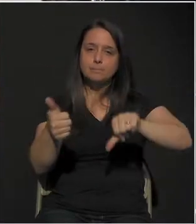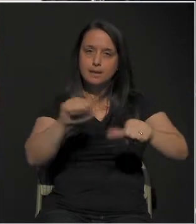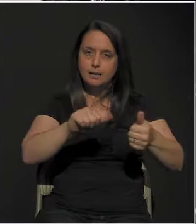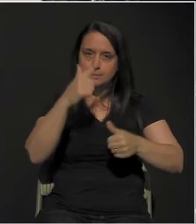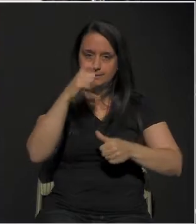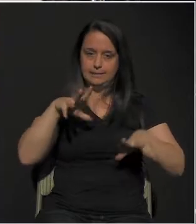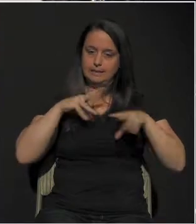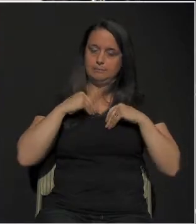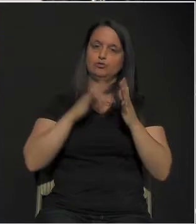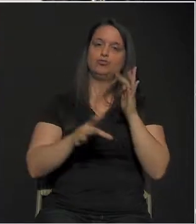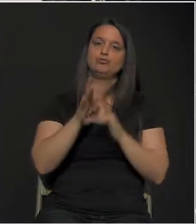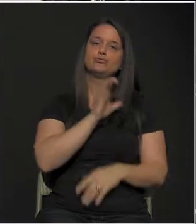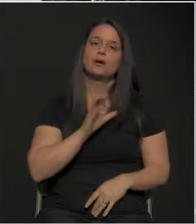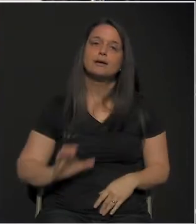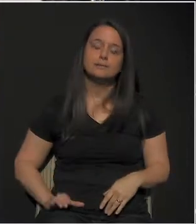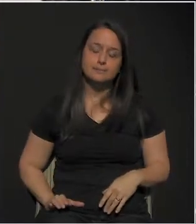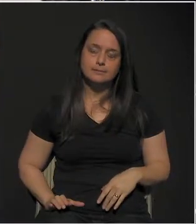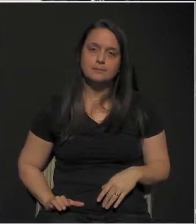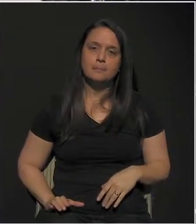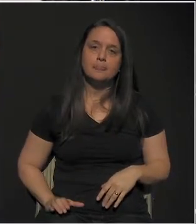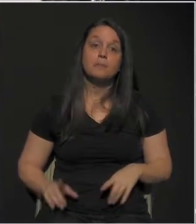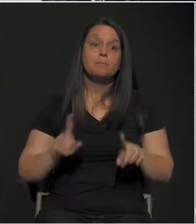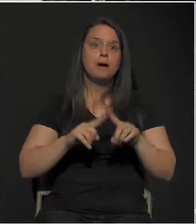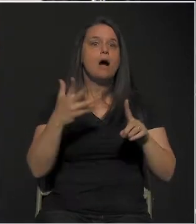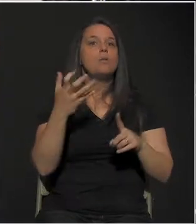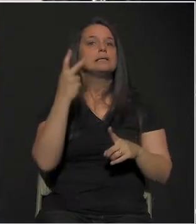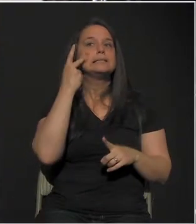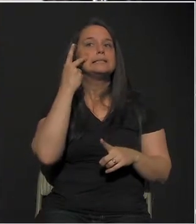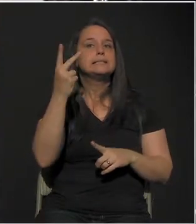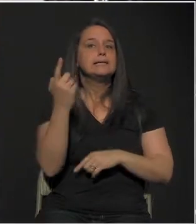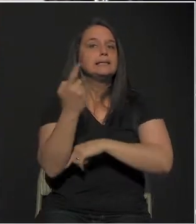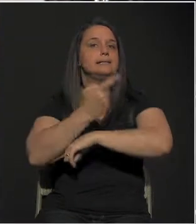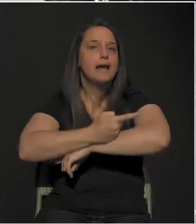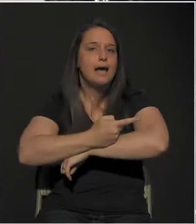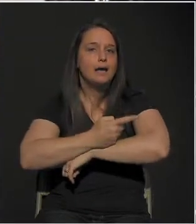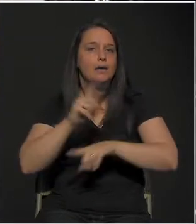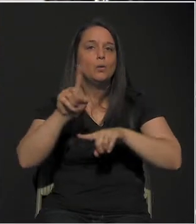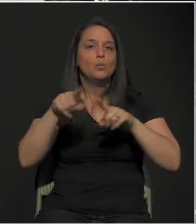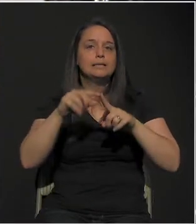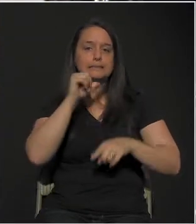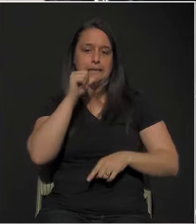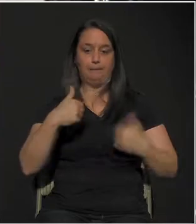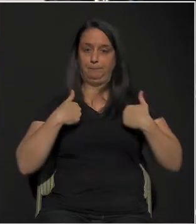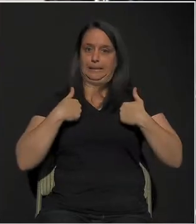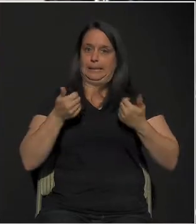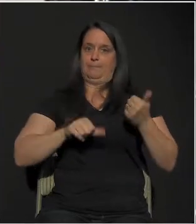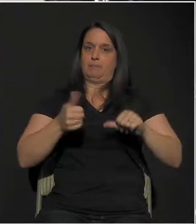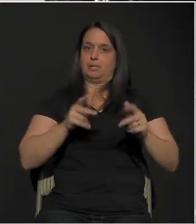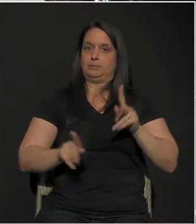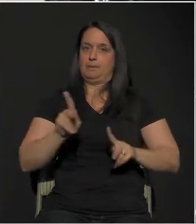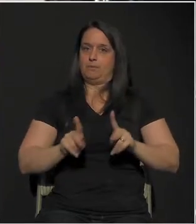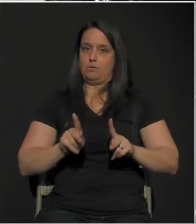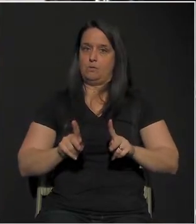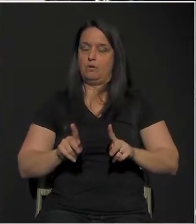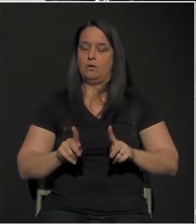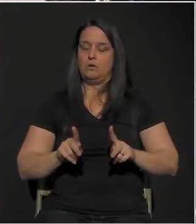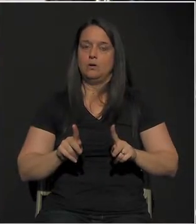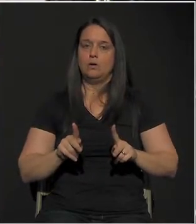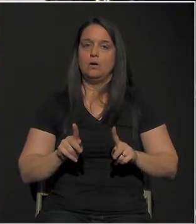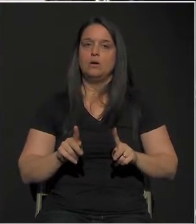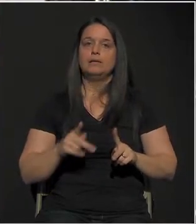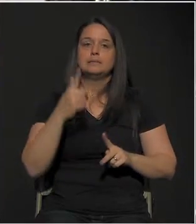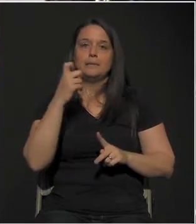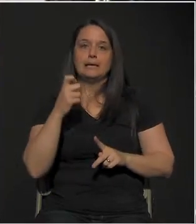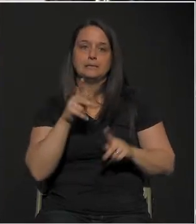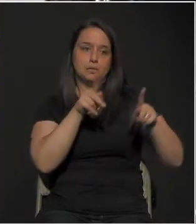Jesus Christ. But I want to see the day when it's not me baptizing people. It's because the